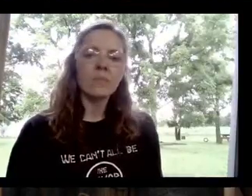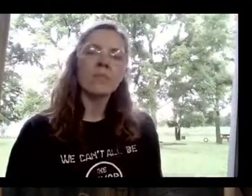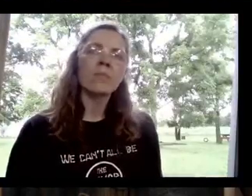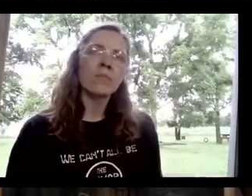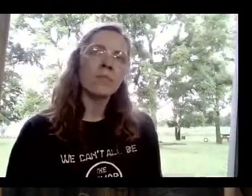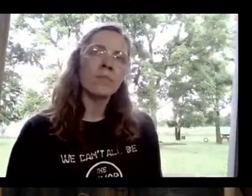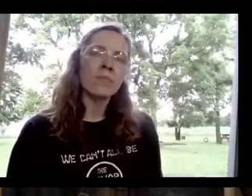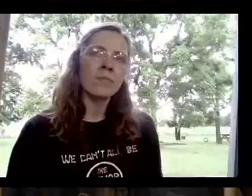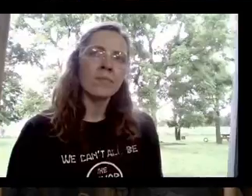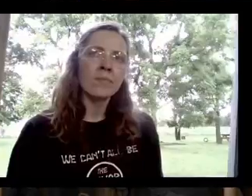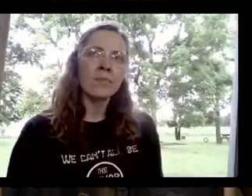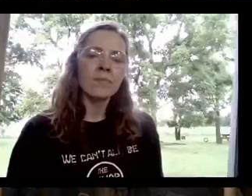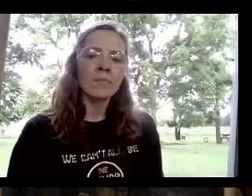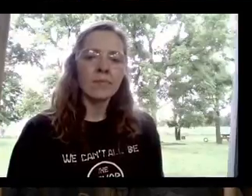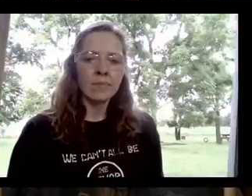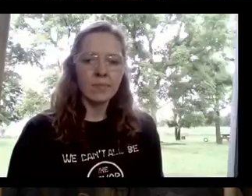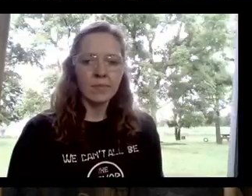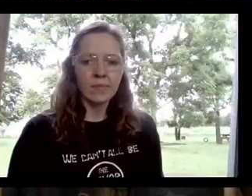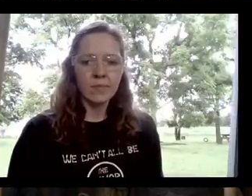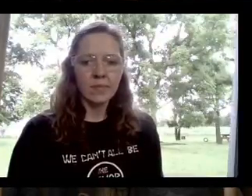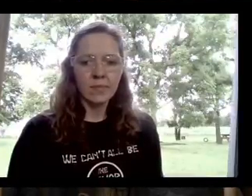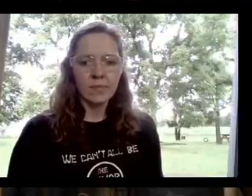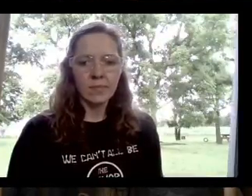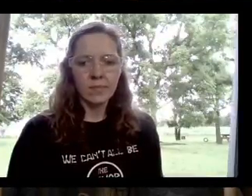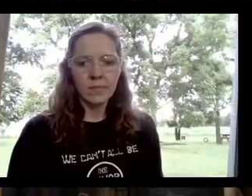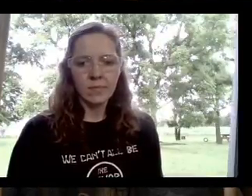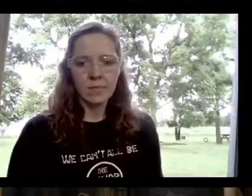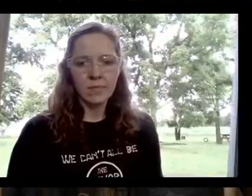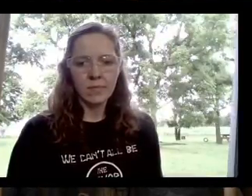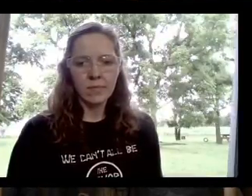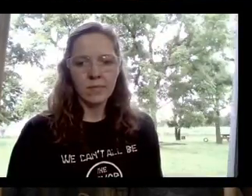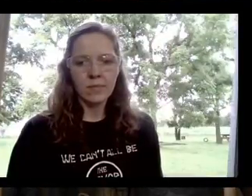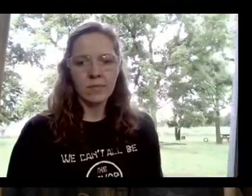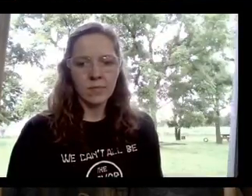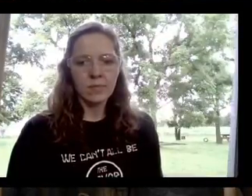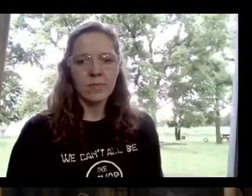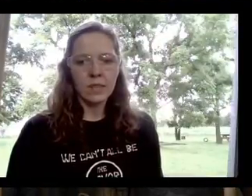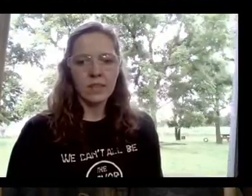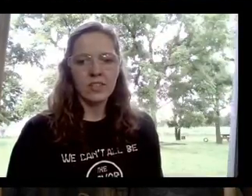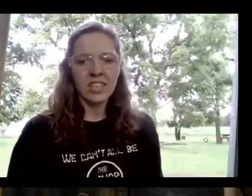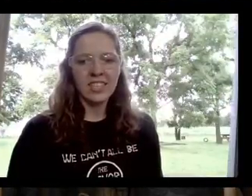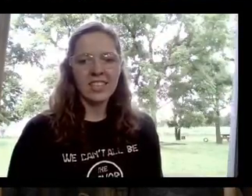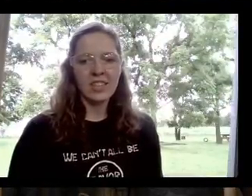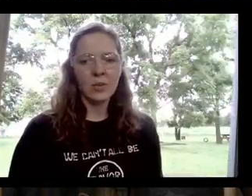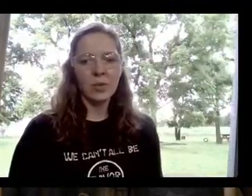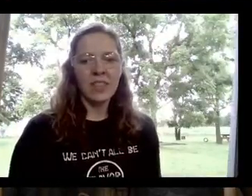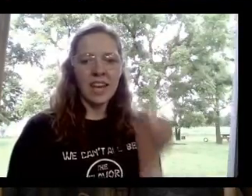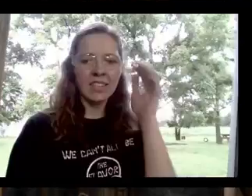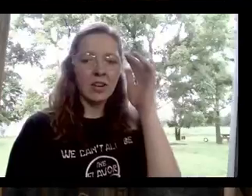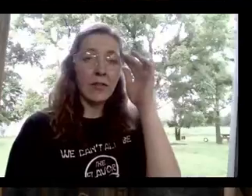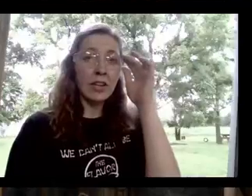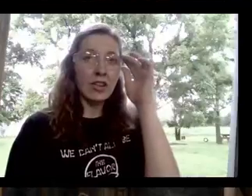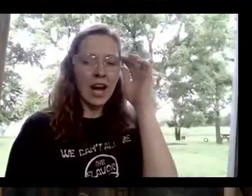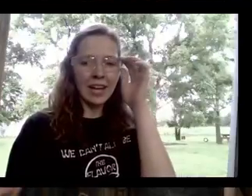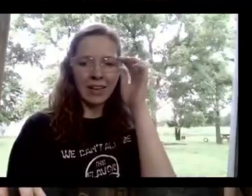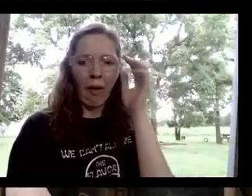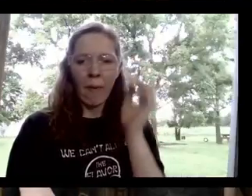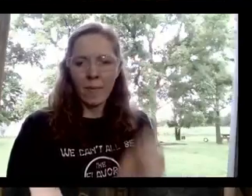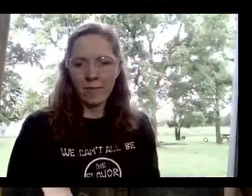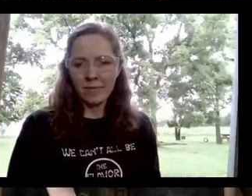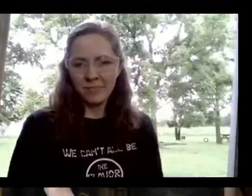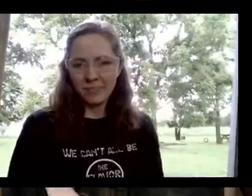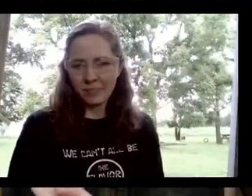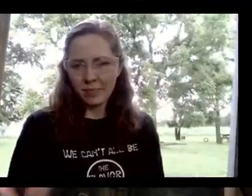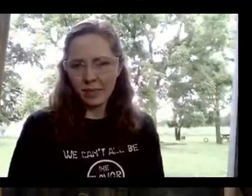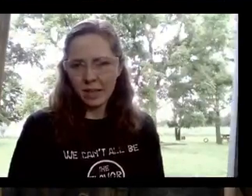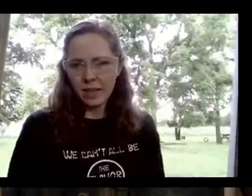low amount of sparks and they'll be just straight streaks for the most part. Jason says, cool, thanks, I'll give it a try. Yep.